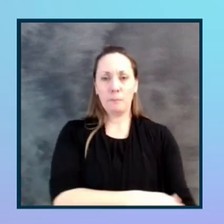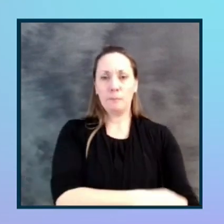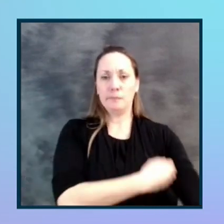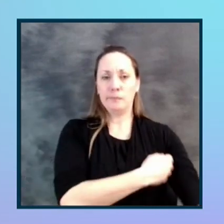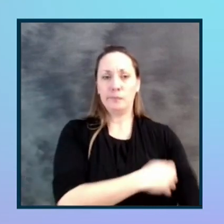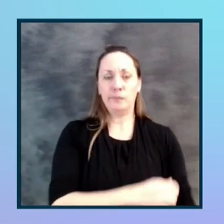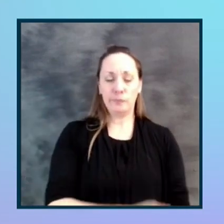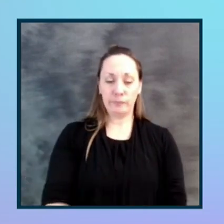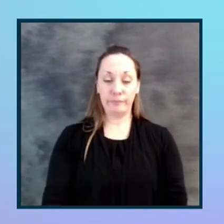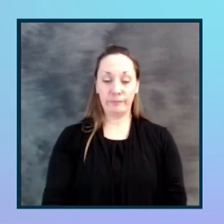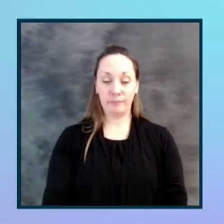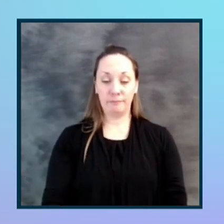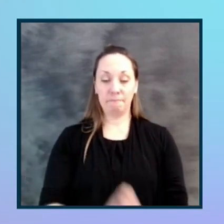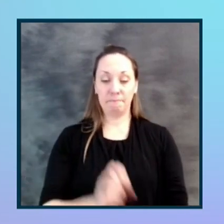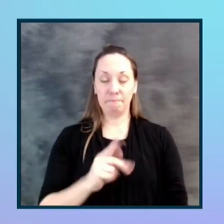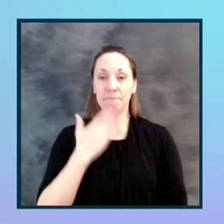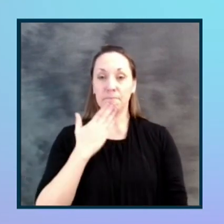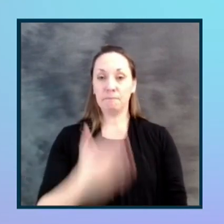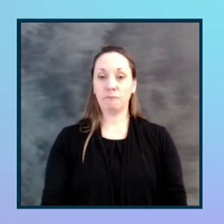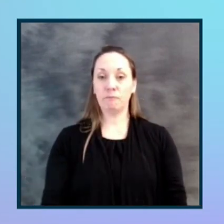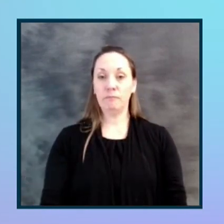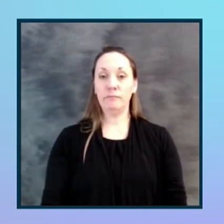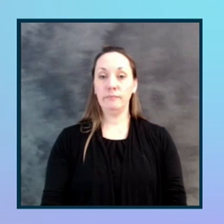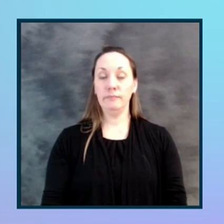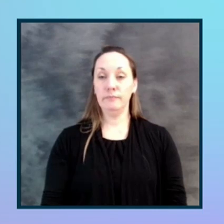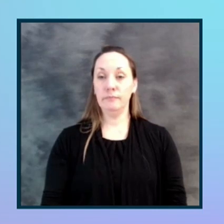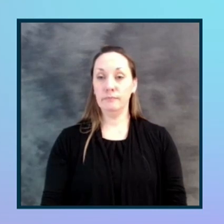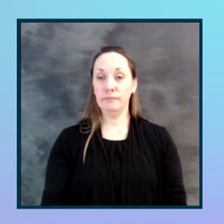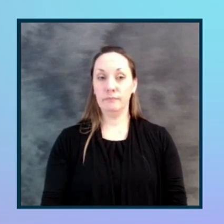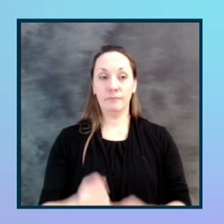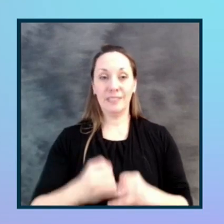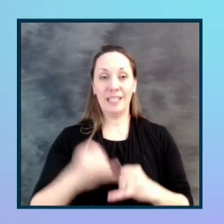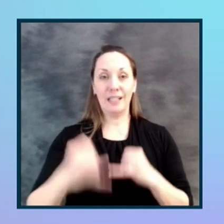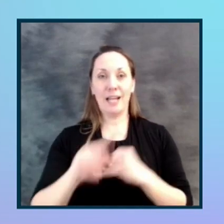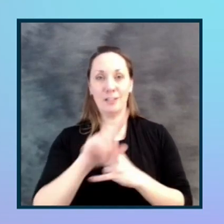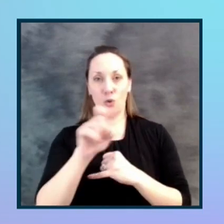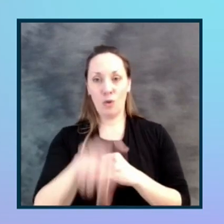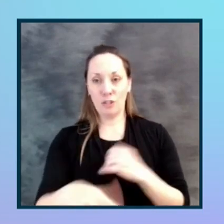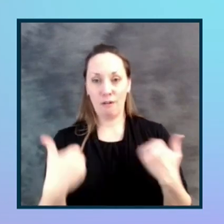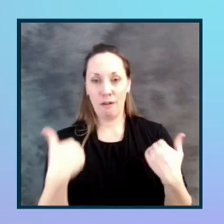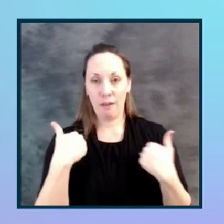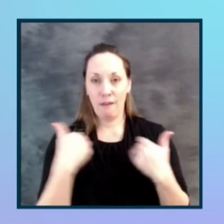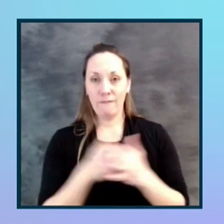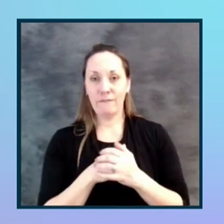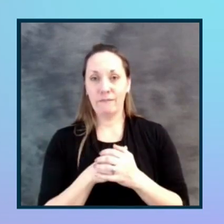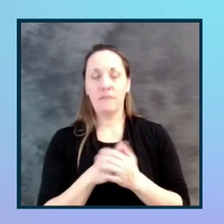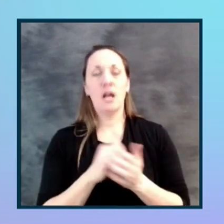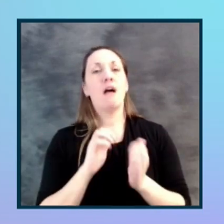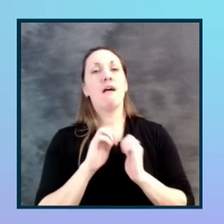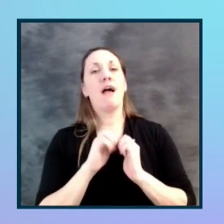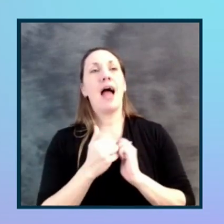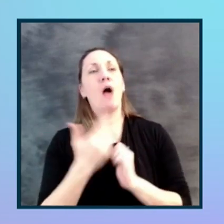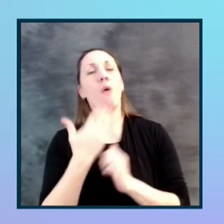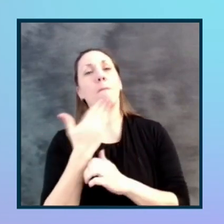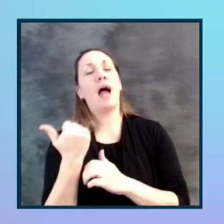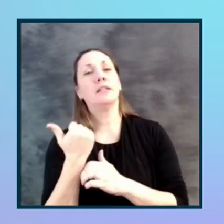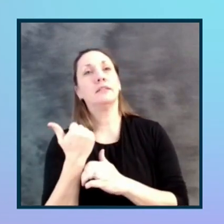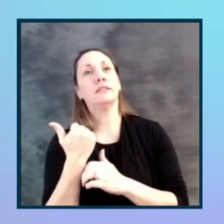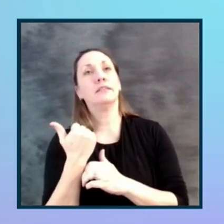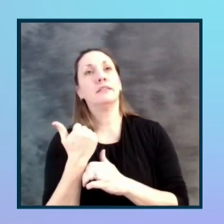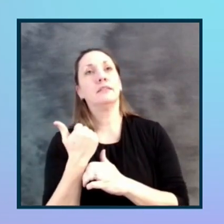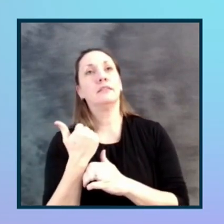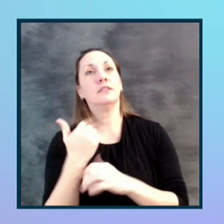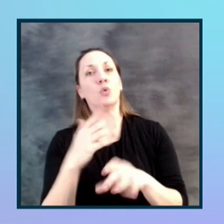right, thank you. All right, so the last question I have here is how best to get